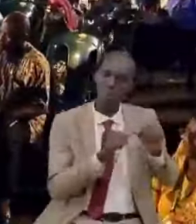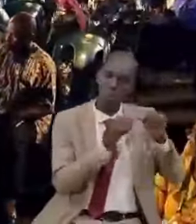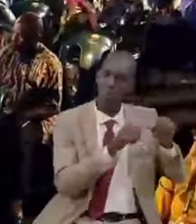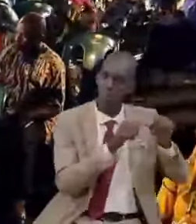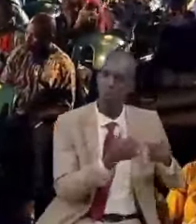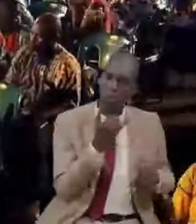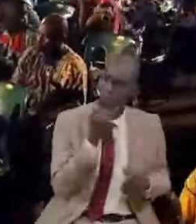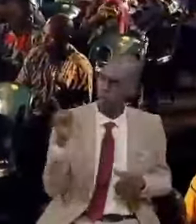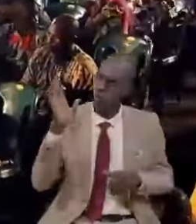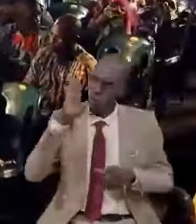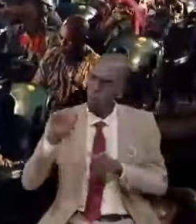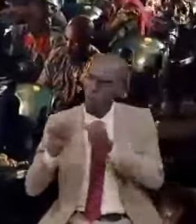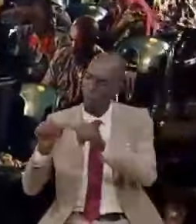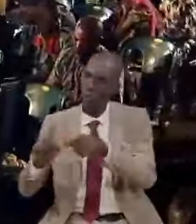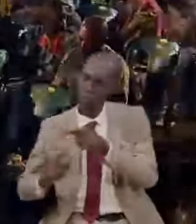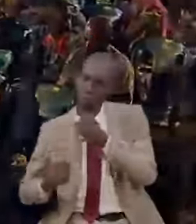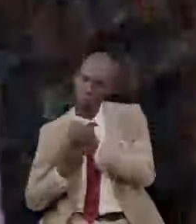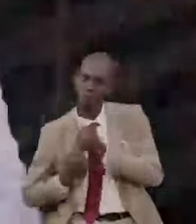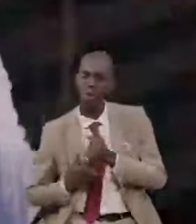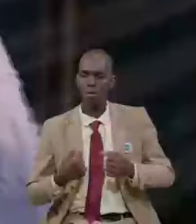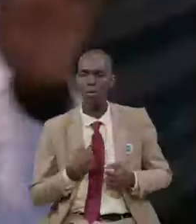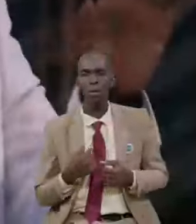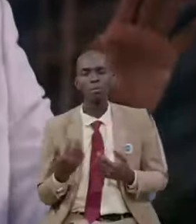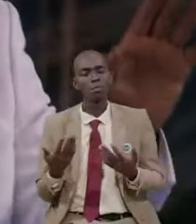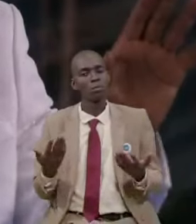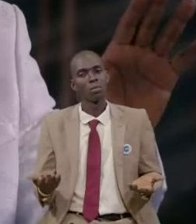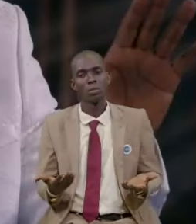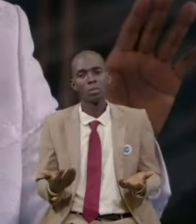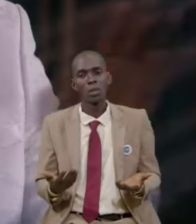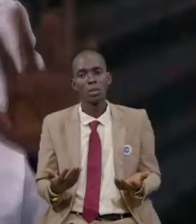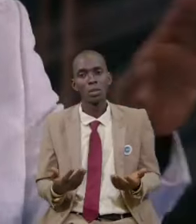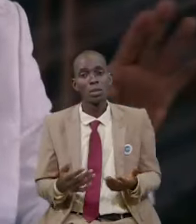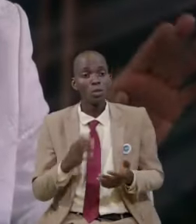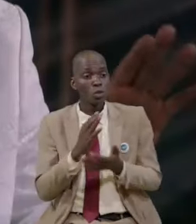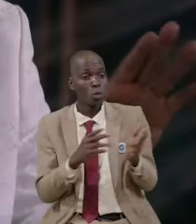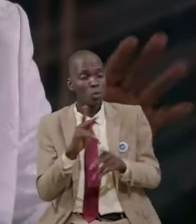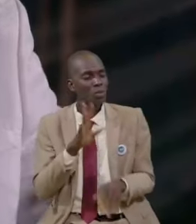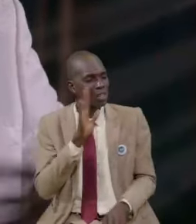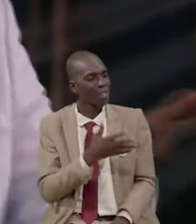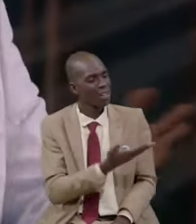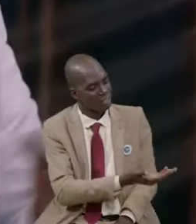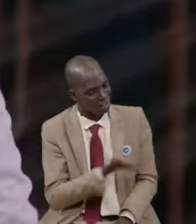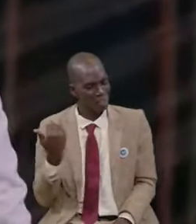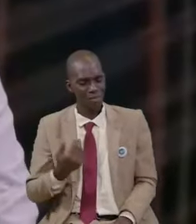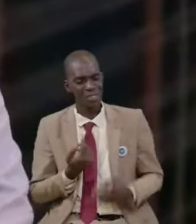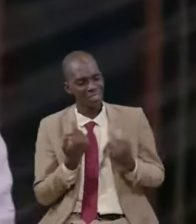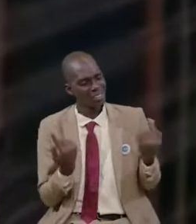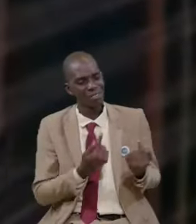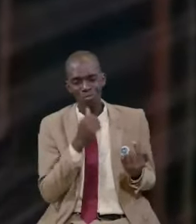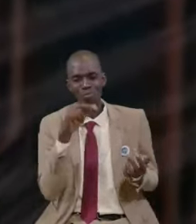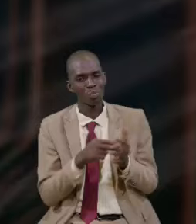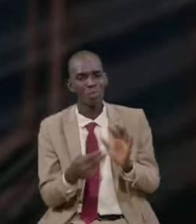you to sin, let's do it. God is merciful. God is a good God. He will forgive